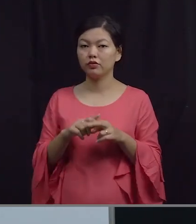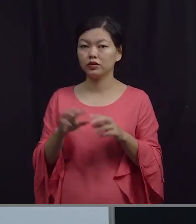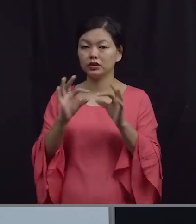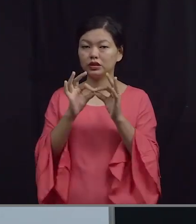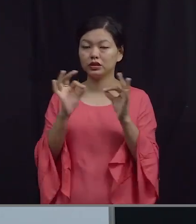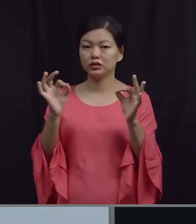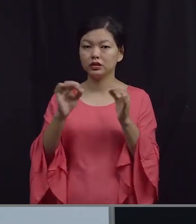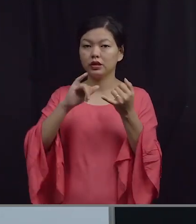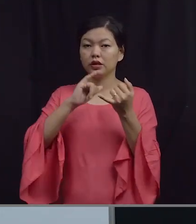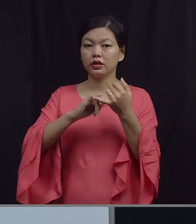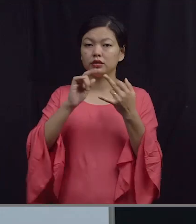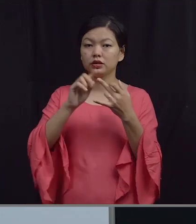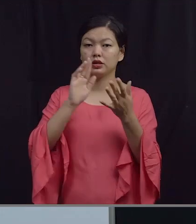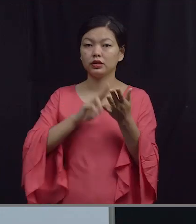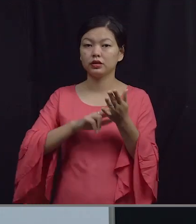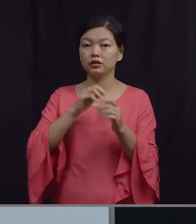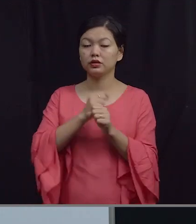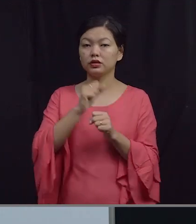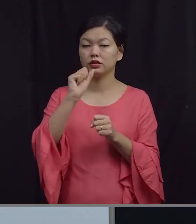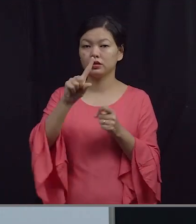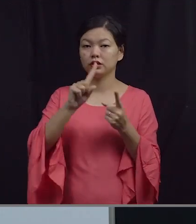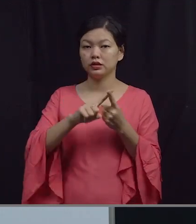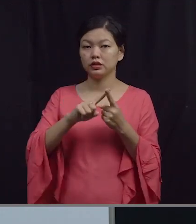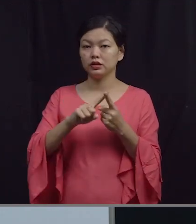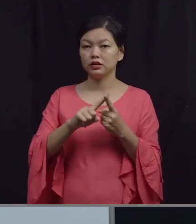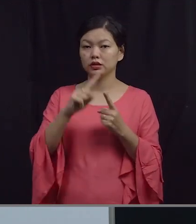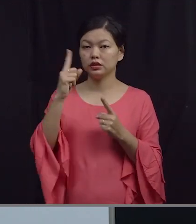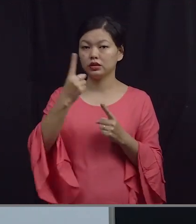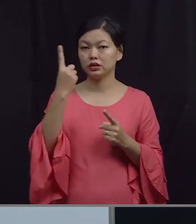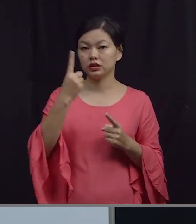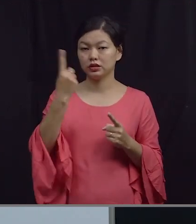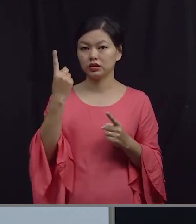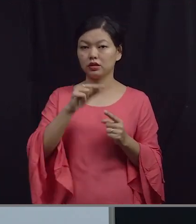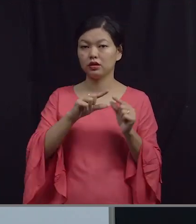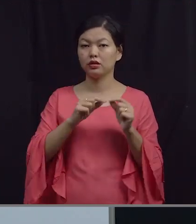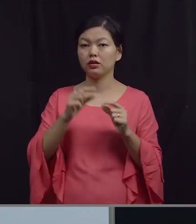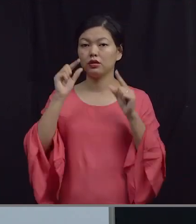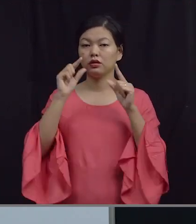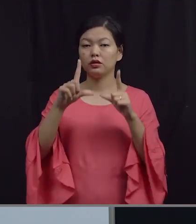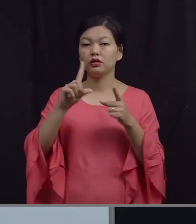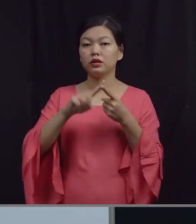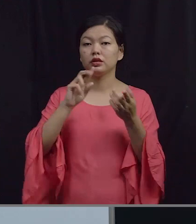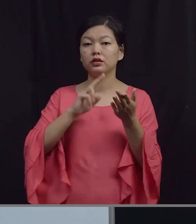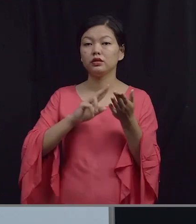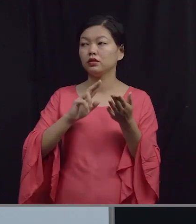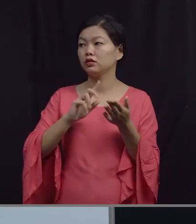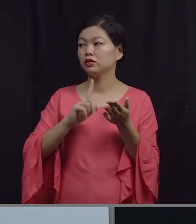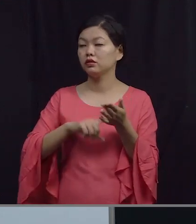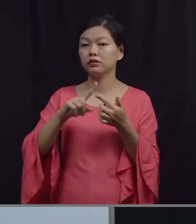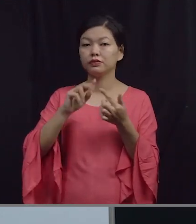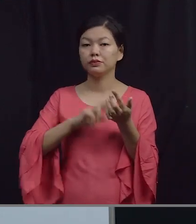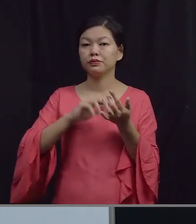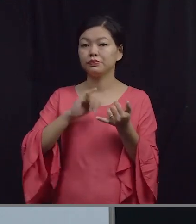Okay. I repeat, if I consider these two lens system as a single lens having focal length f, so what I can